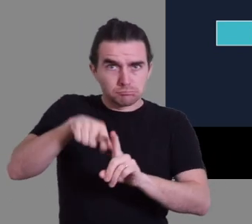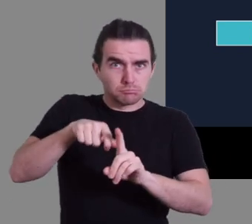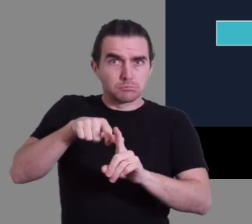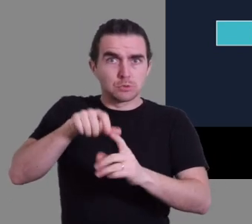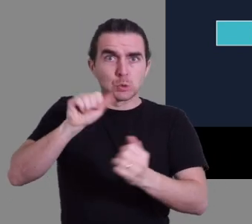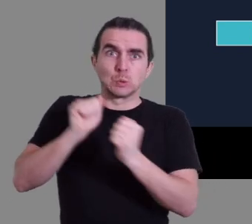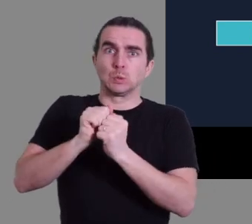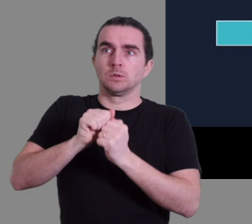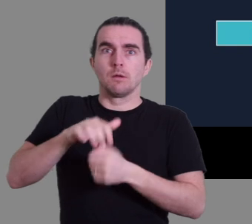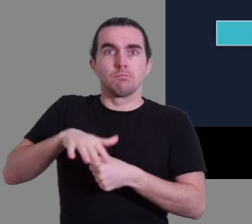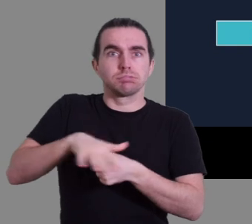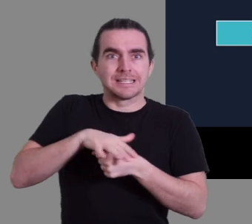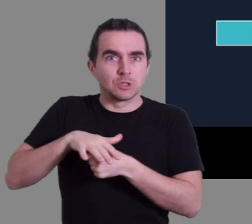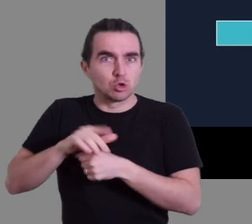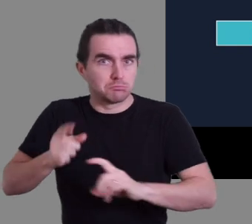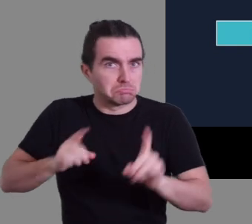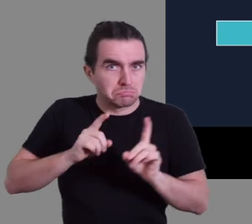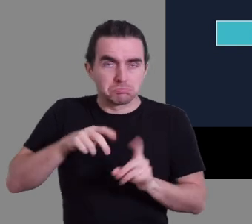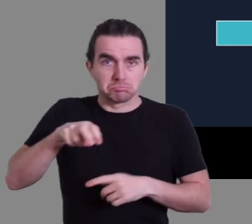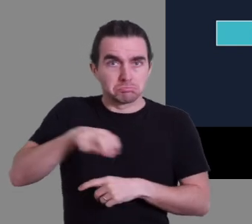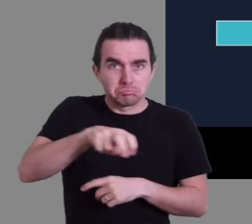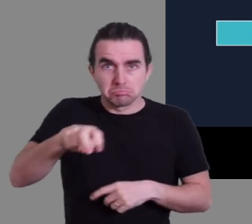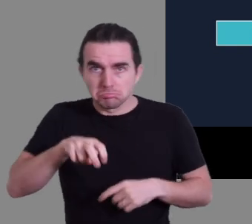of the player relative